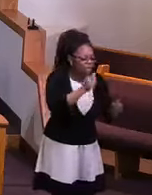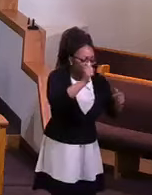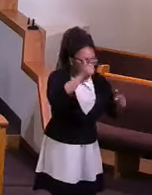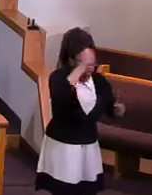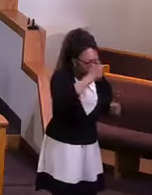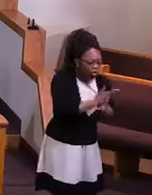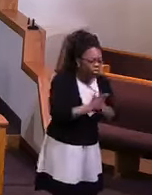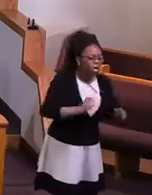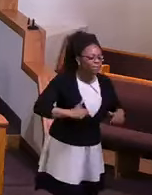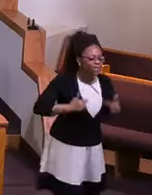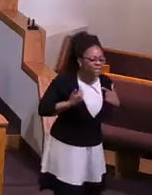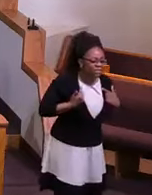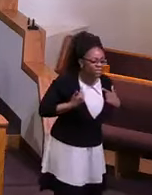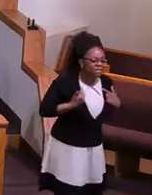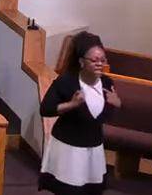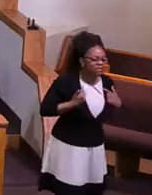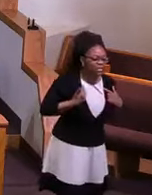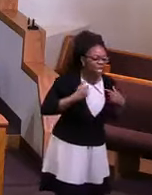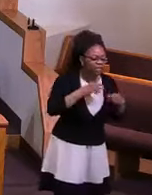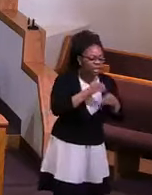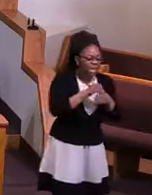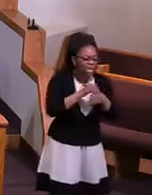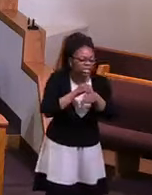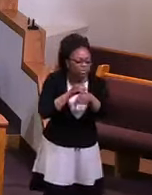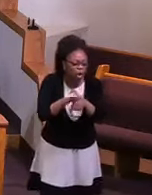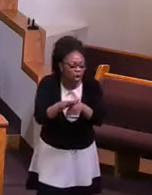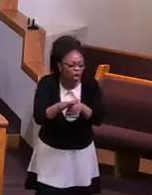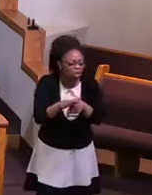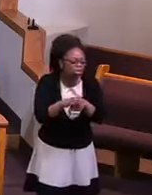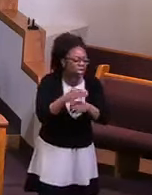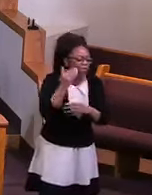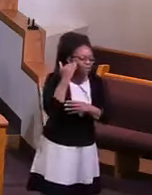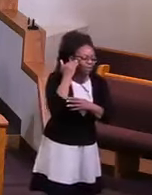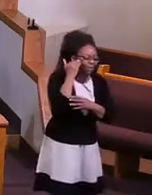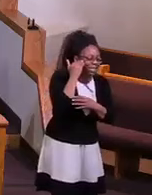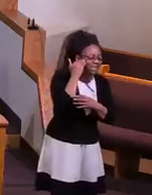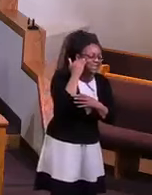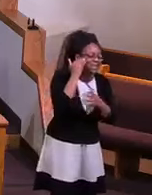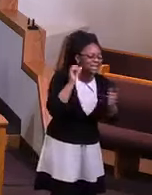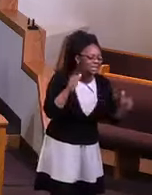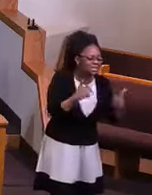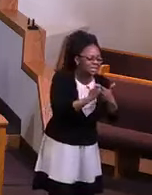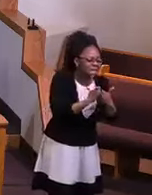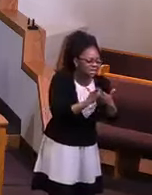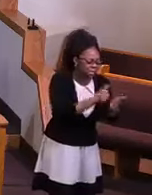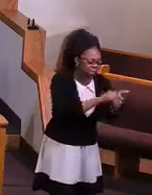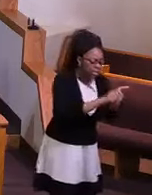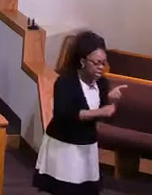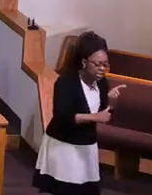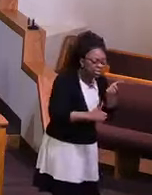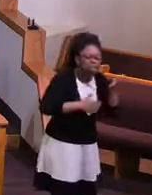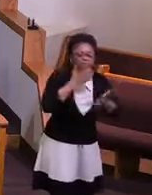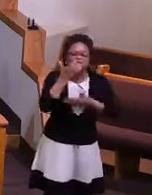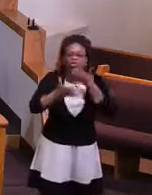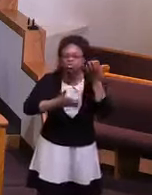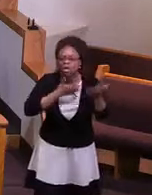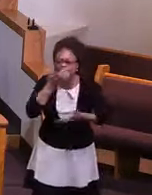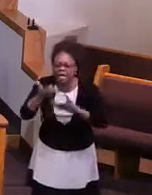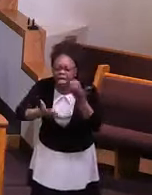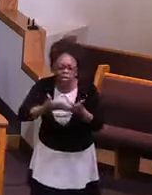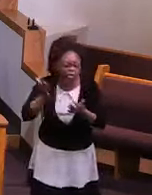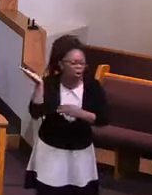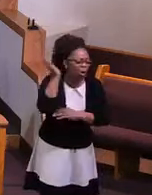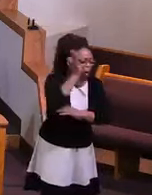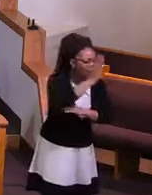been exposed, he had been mentally challenged, he had been cutting himself, he had been screaming and hollering all night